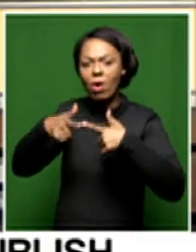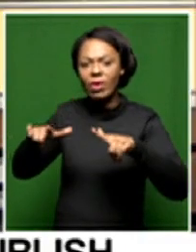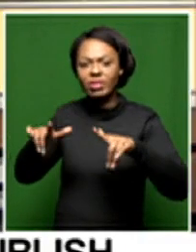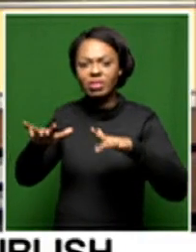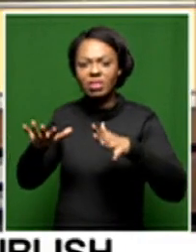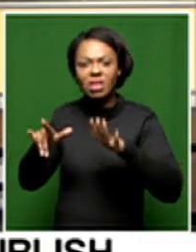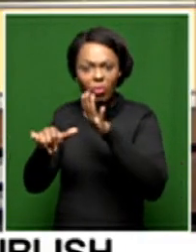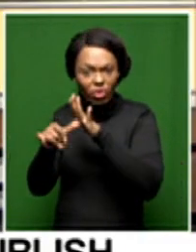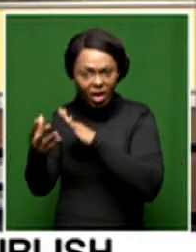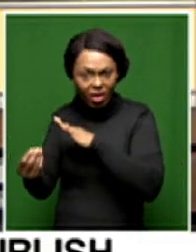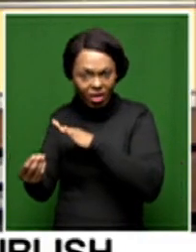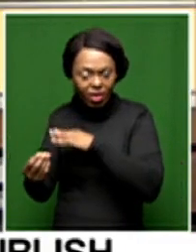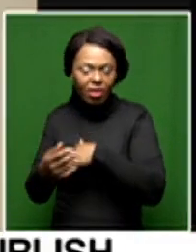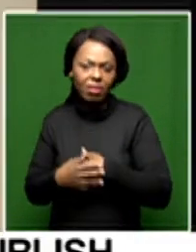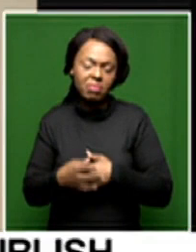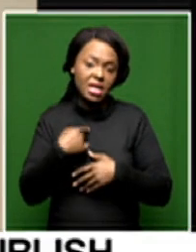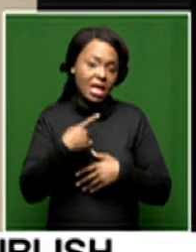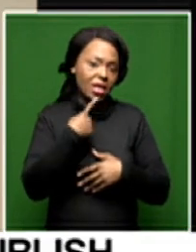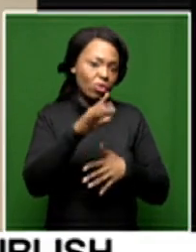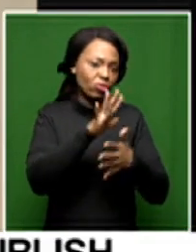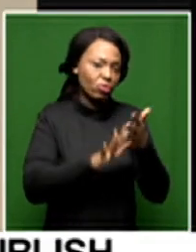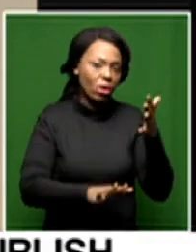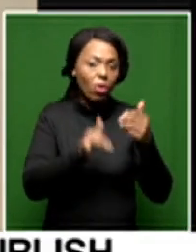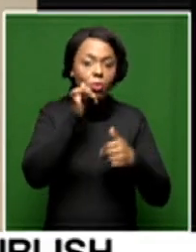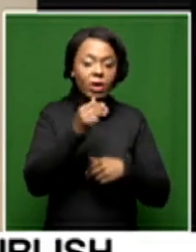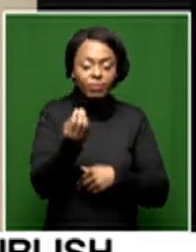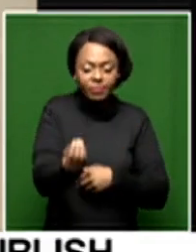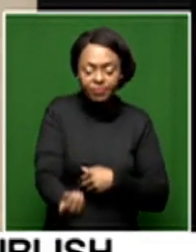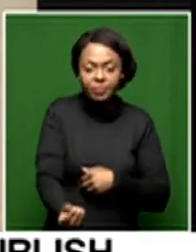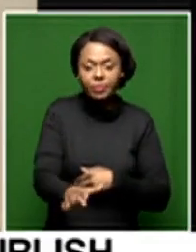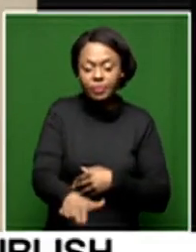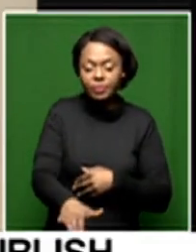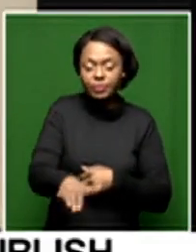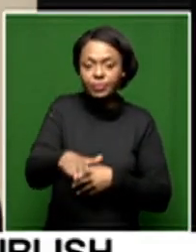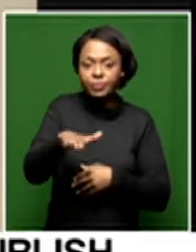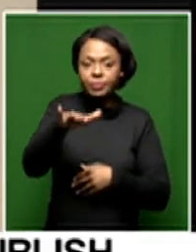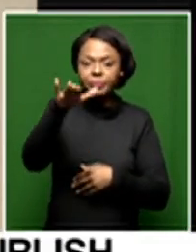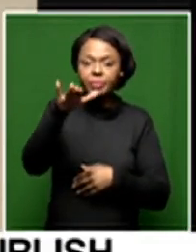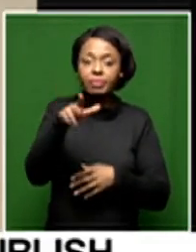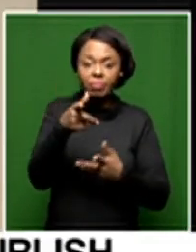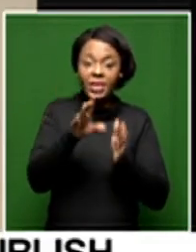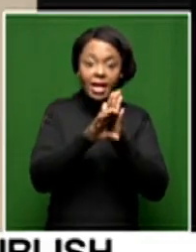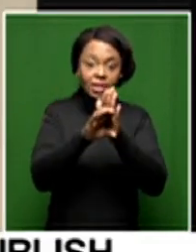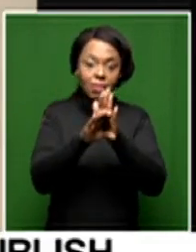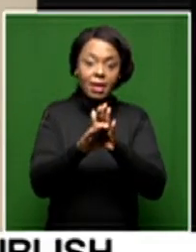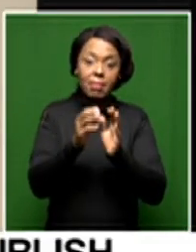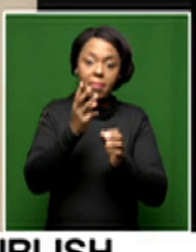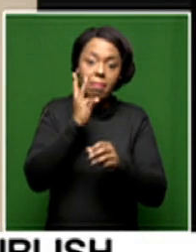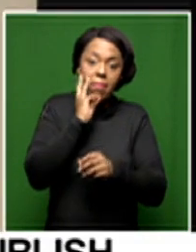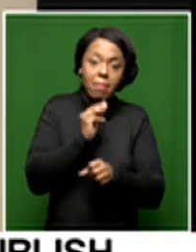Well, I'll tell you a story. As kids growing up, we knew that whenever my own grandmother, for example, would say,